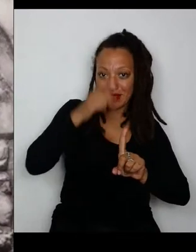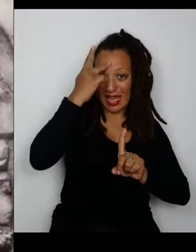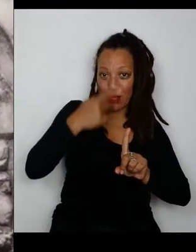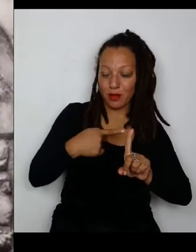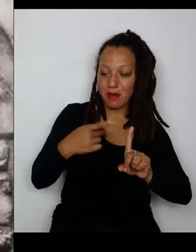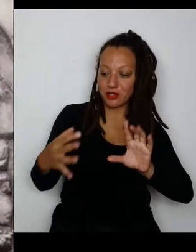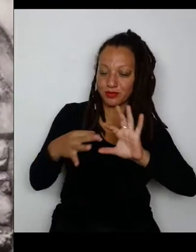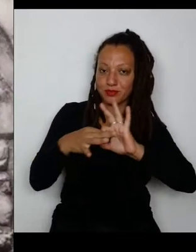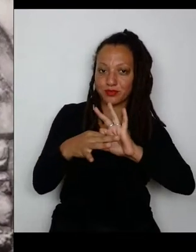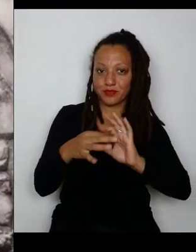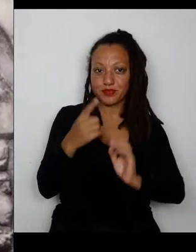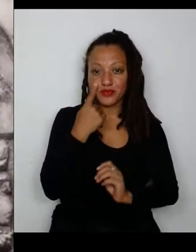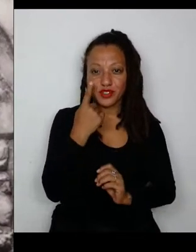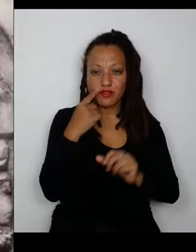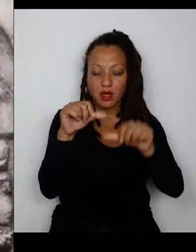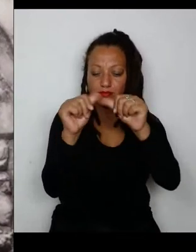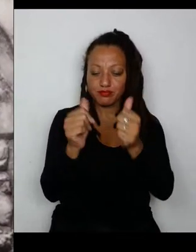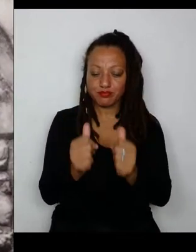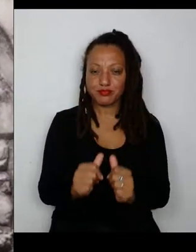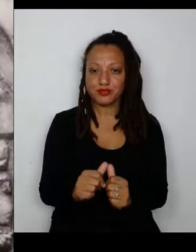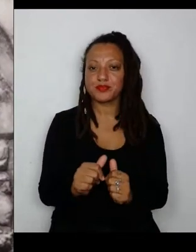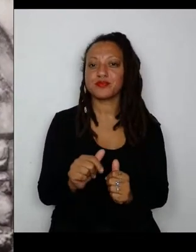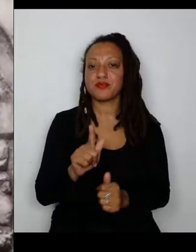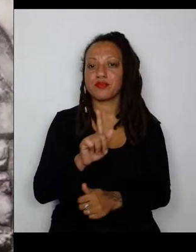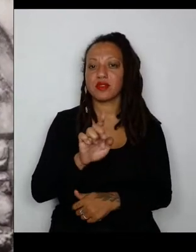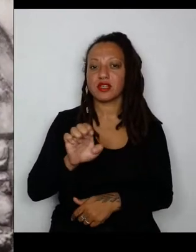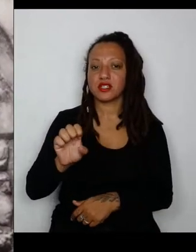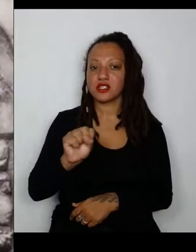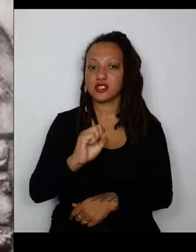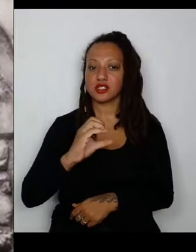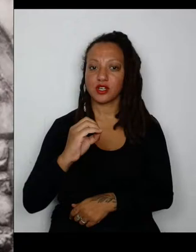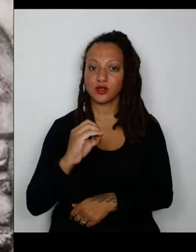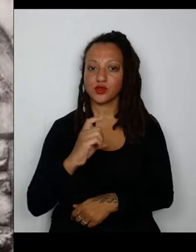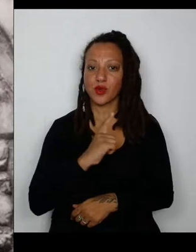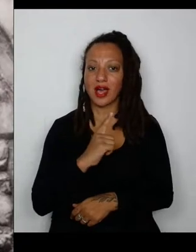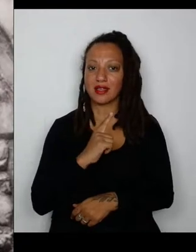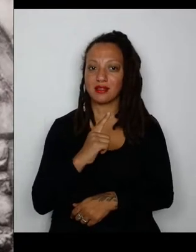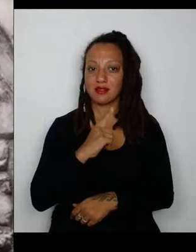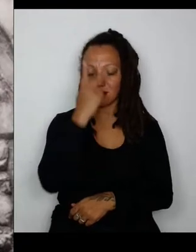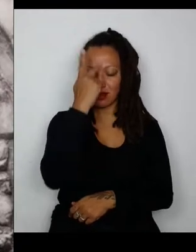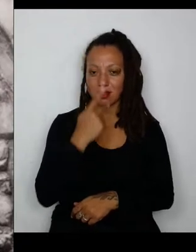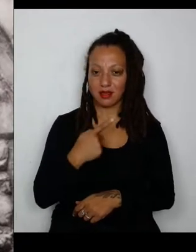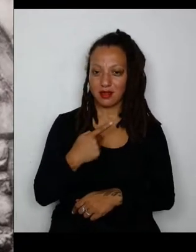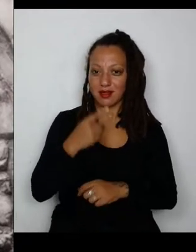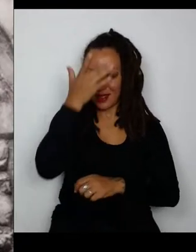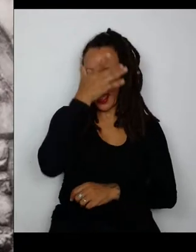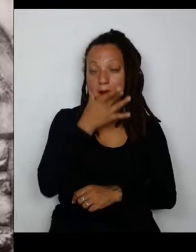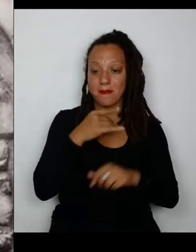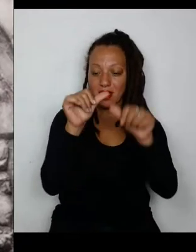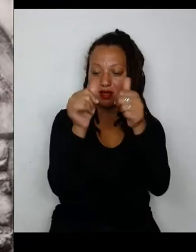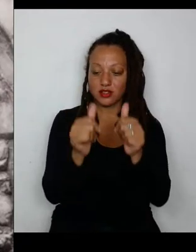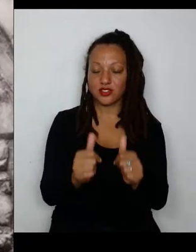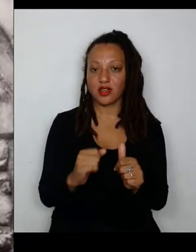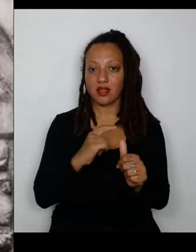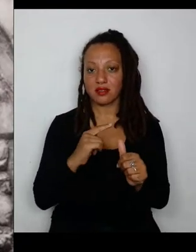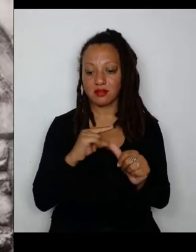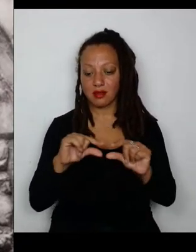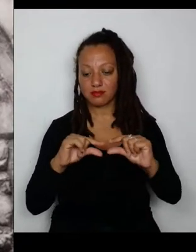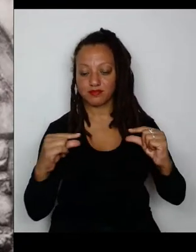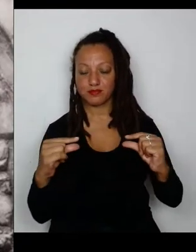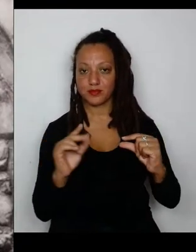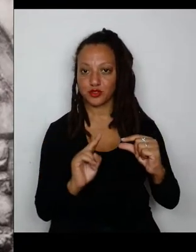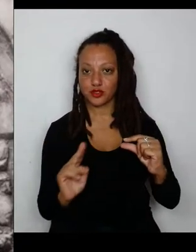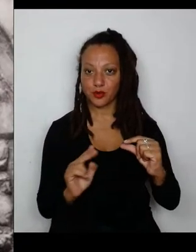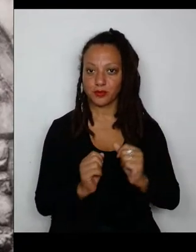word above his self-portrait paritania and oviri are thus equivalent alter egos or avatars that